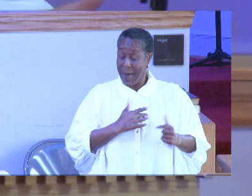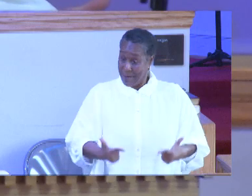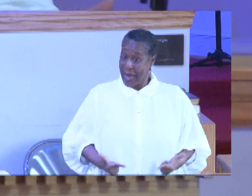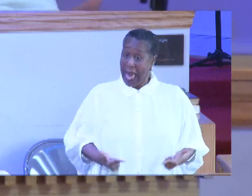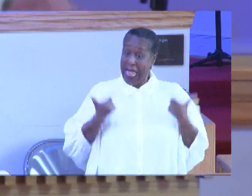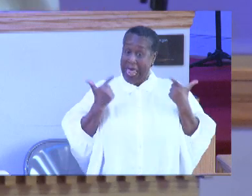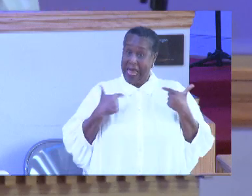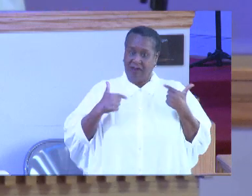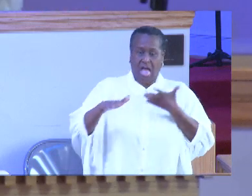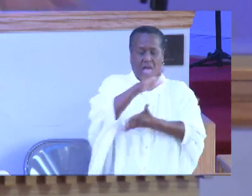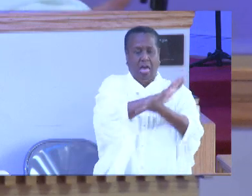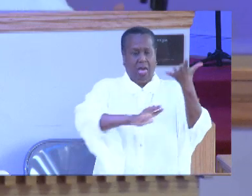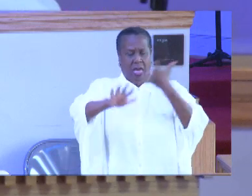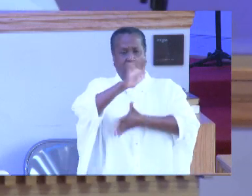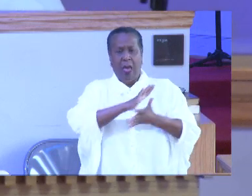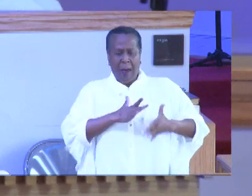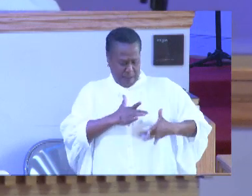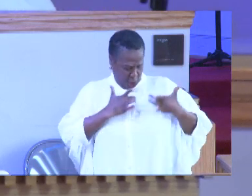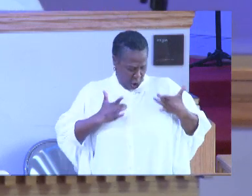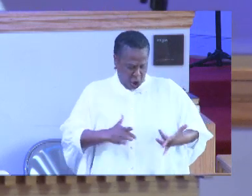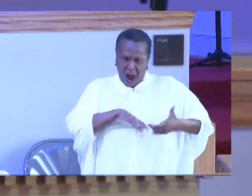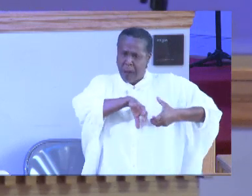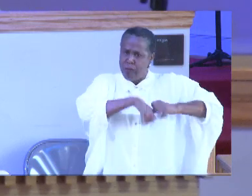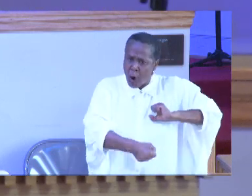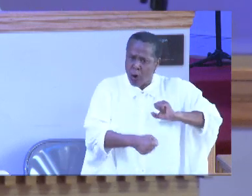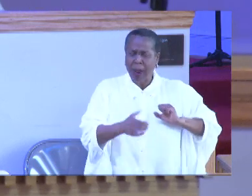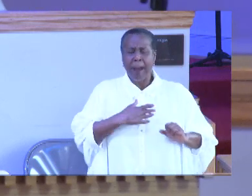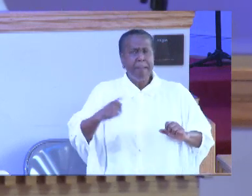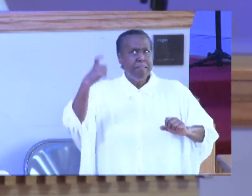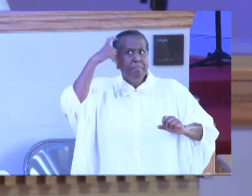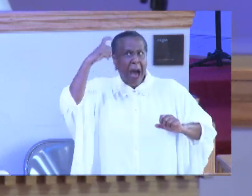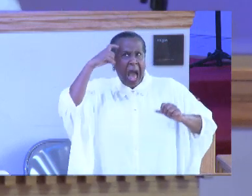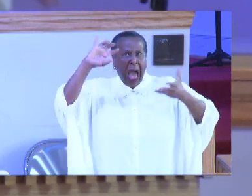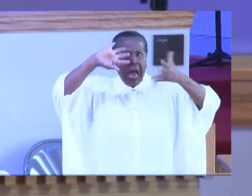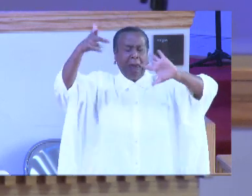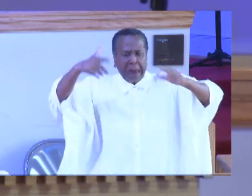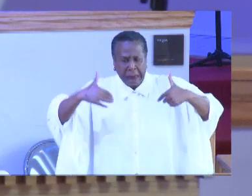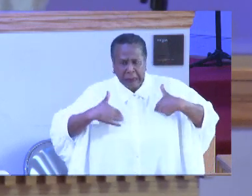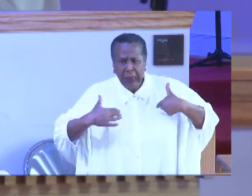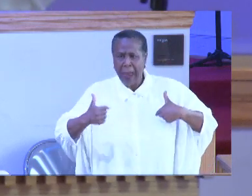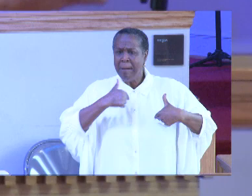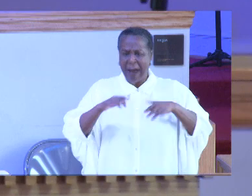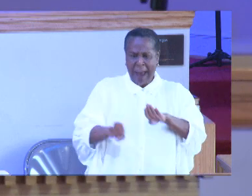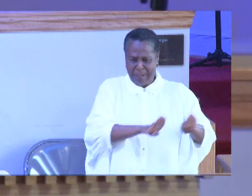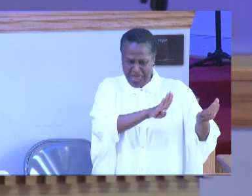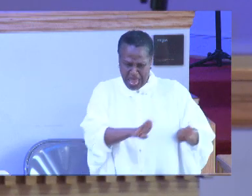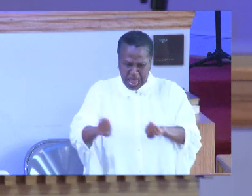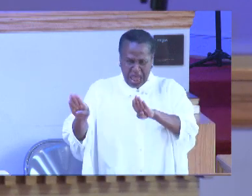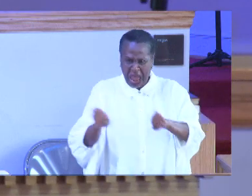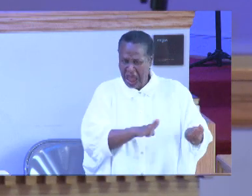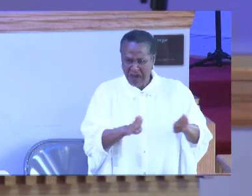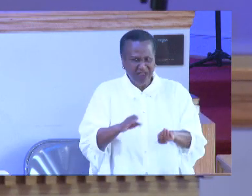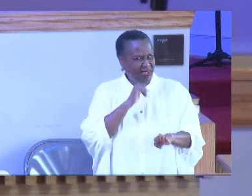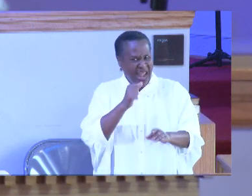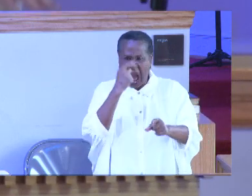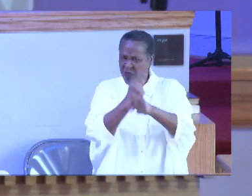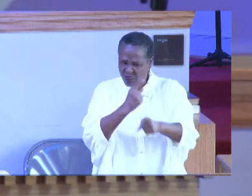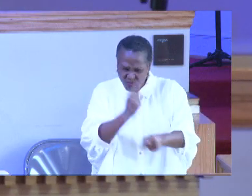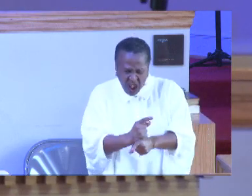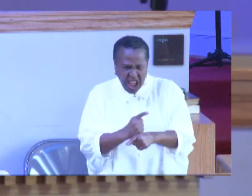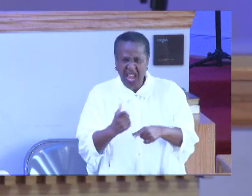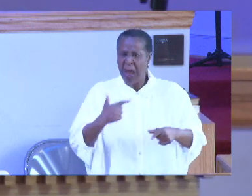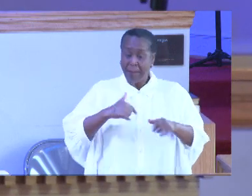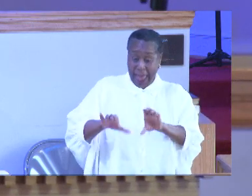in disarray. My heart may be broken. My mind may be skewed. My behavior may be abnormal.